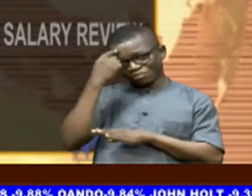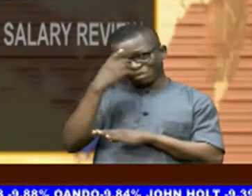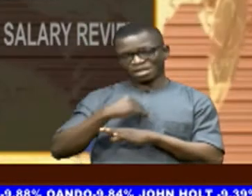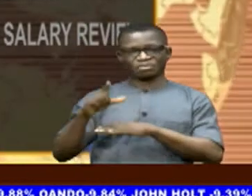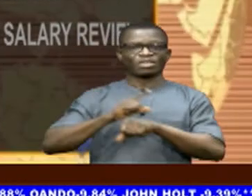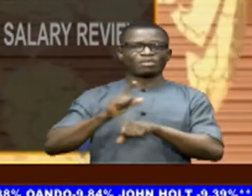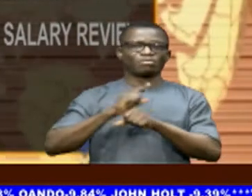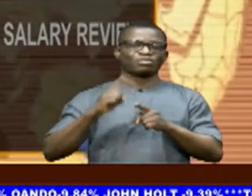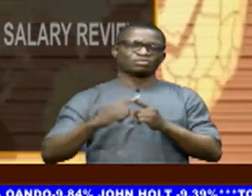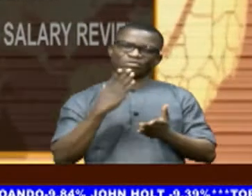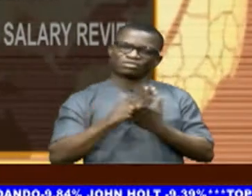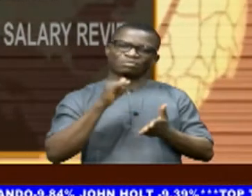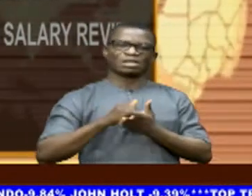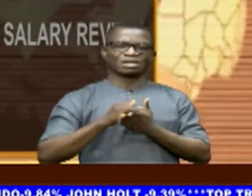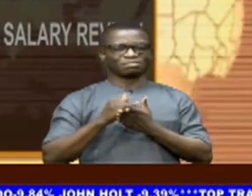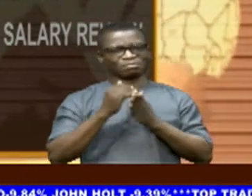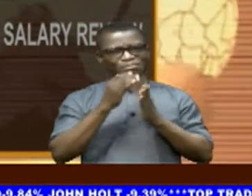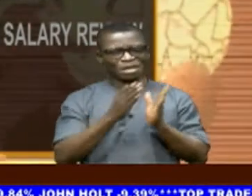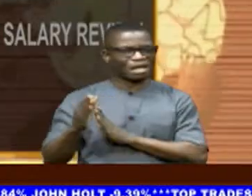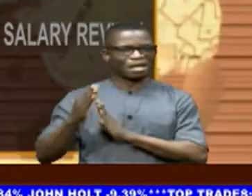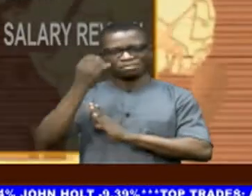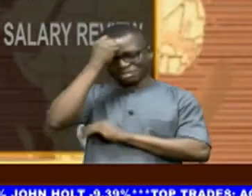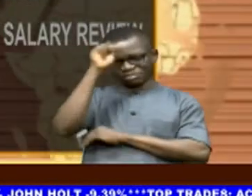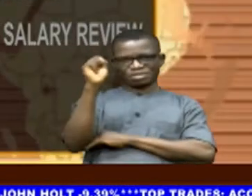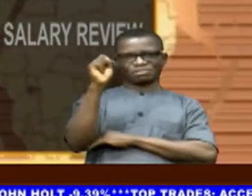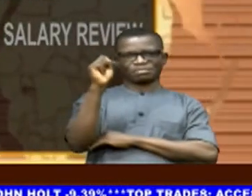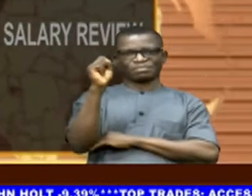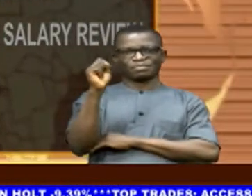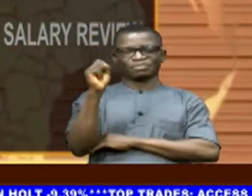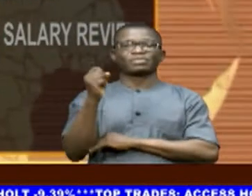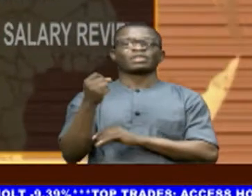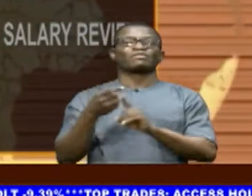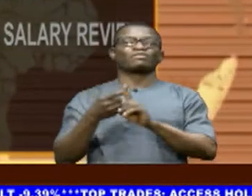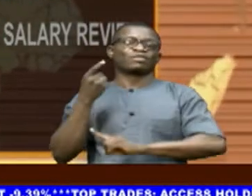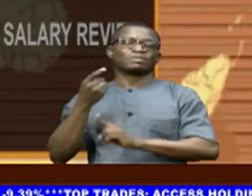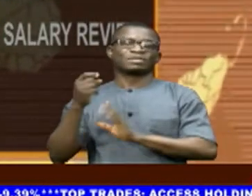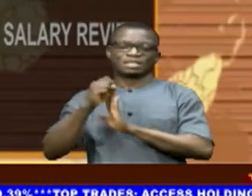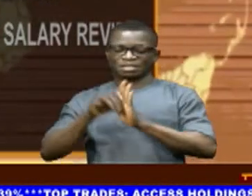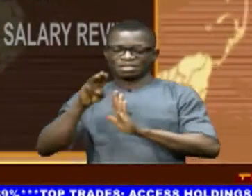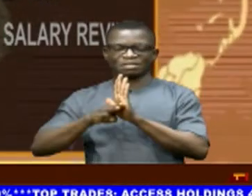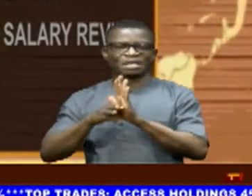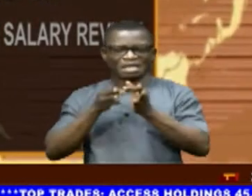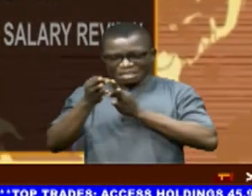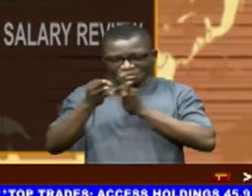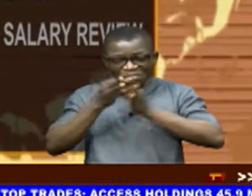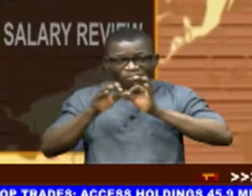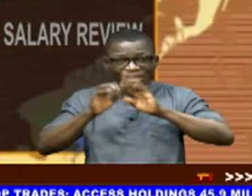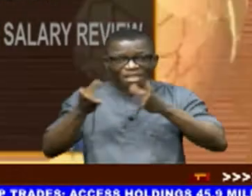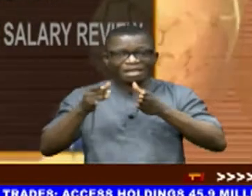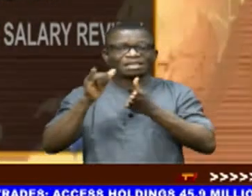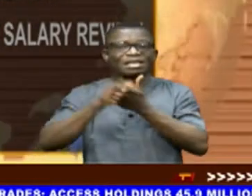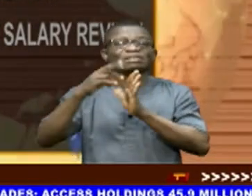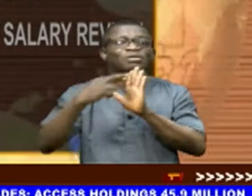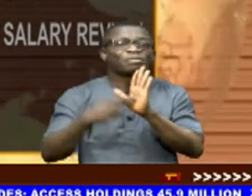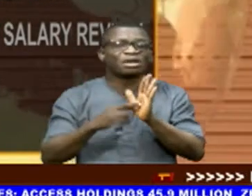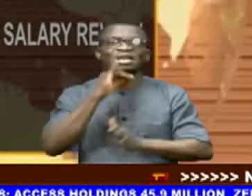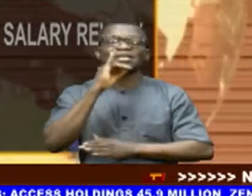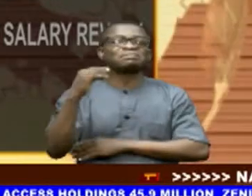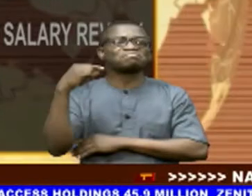strike. Director of Information Olajide Oshundun, in a statement, categorically states that the report is false